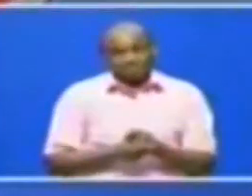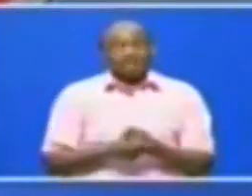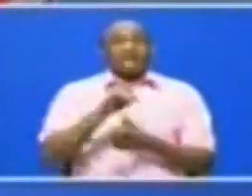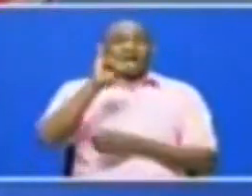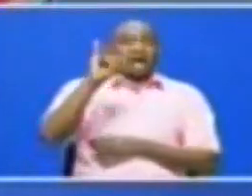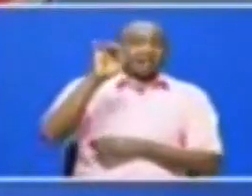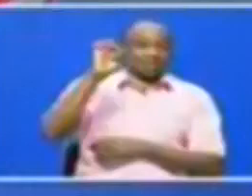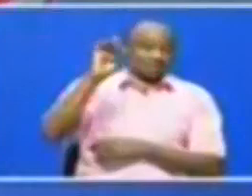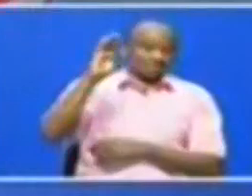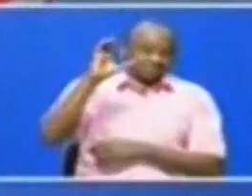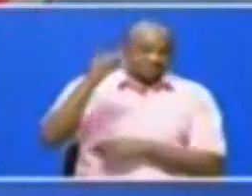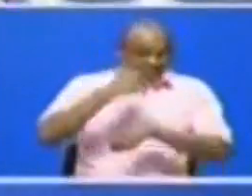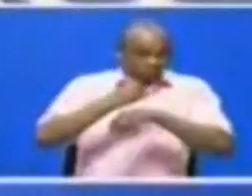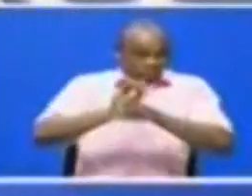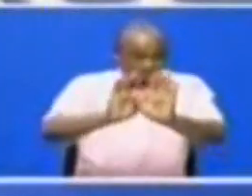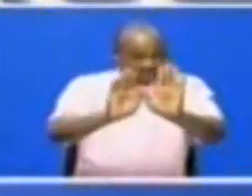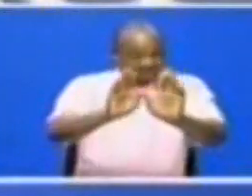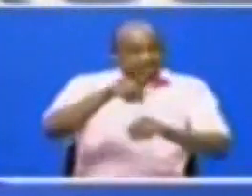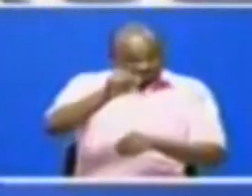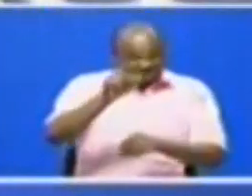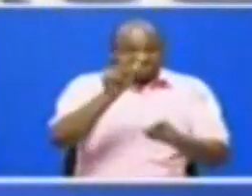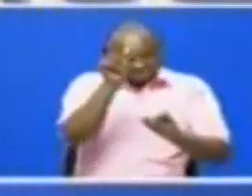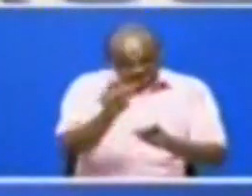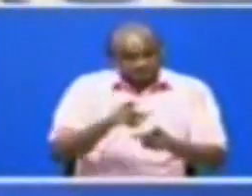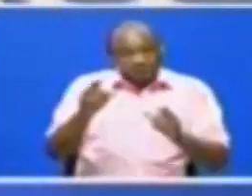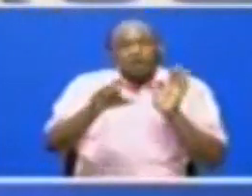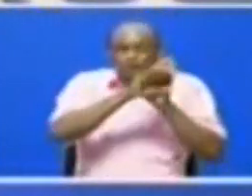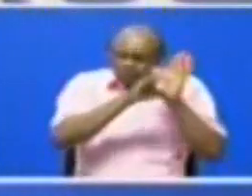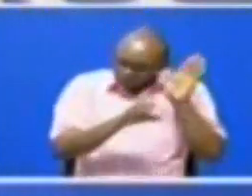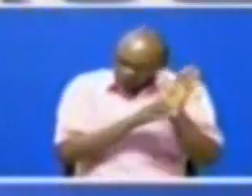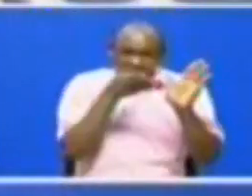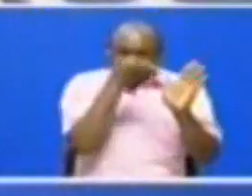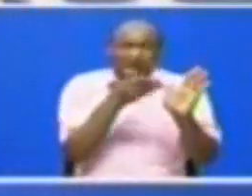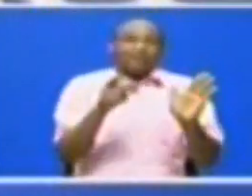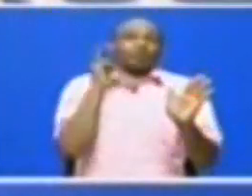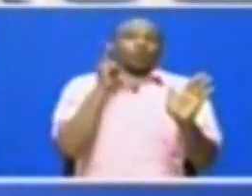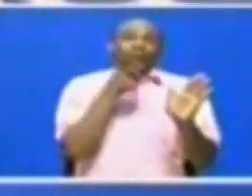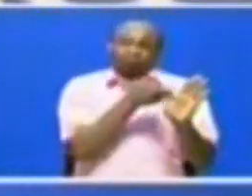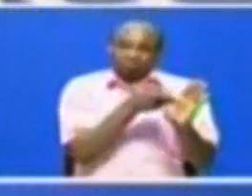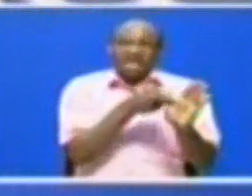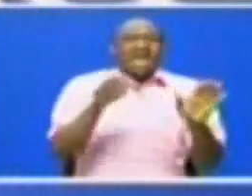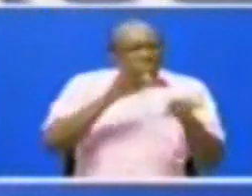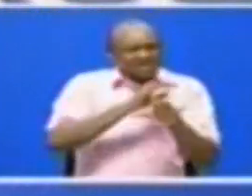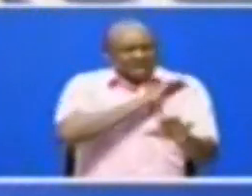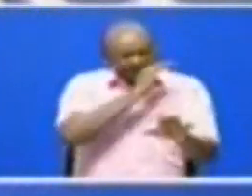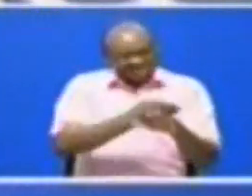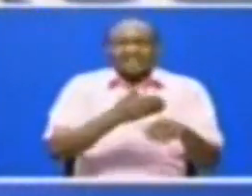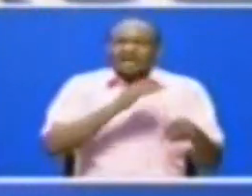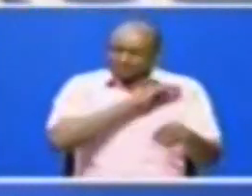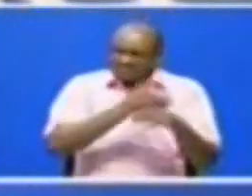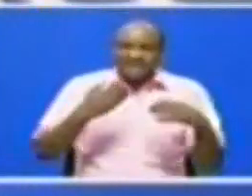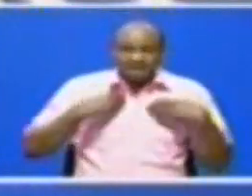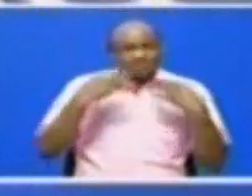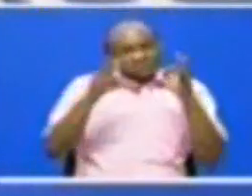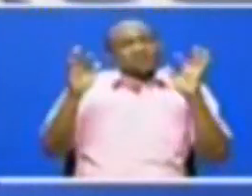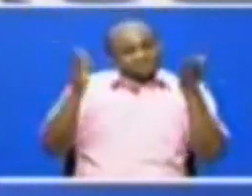IBC as an institution is well structured under the Constitution and the statute. It has all the capacity to conduct a free